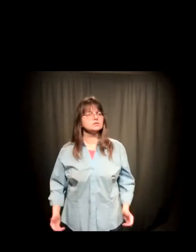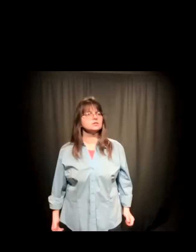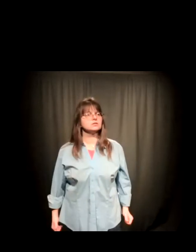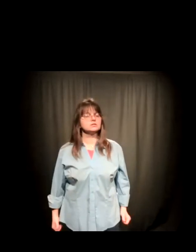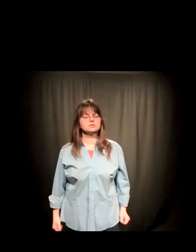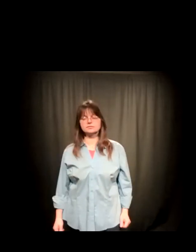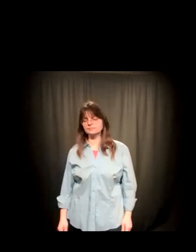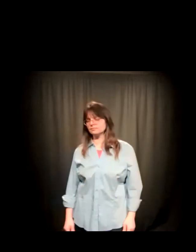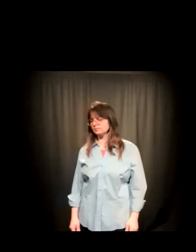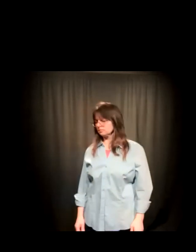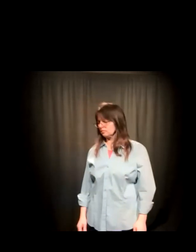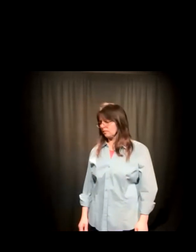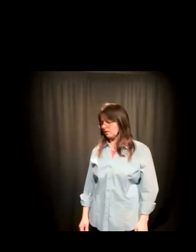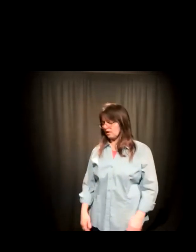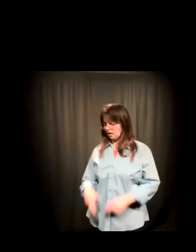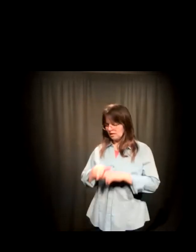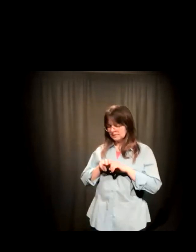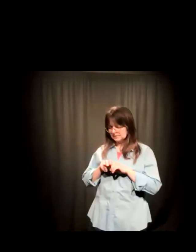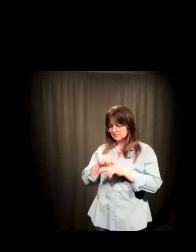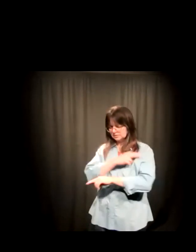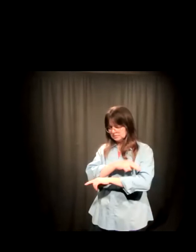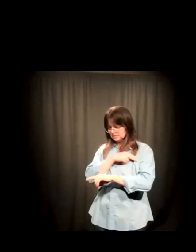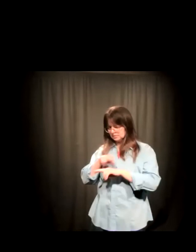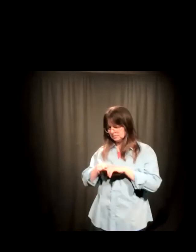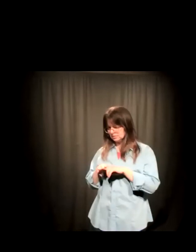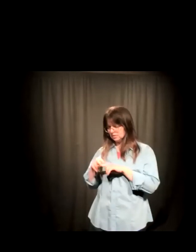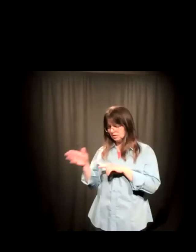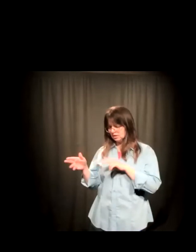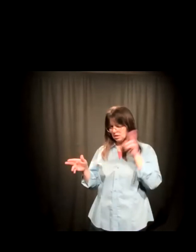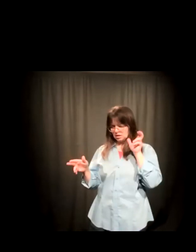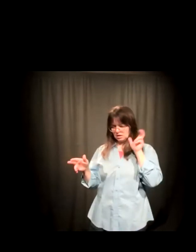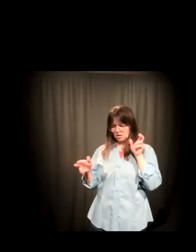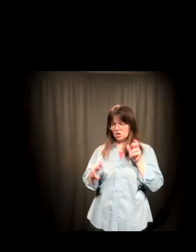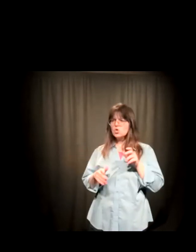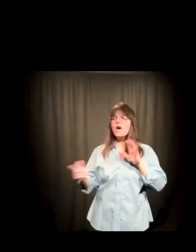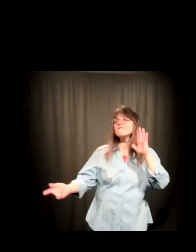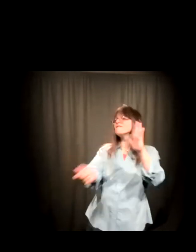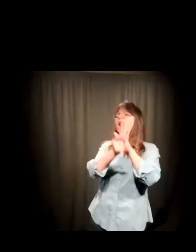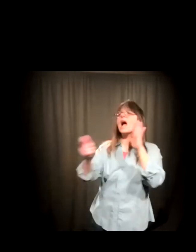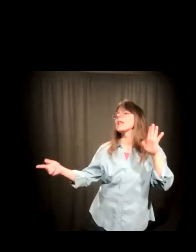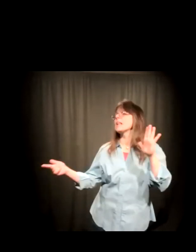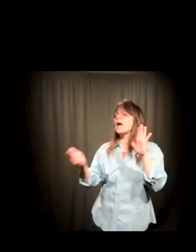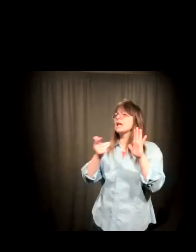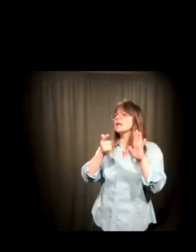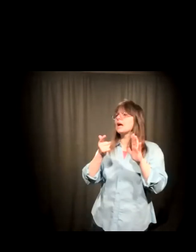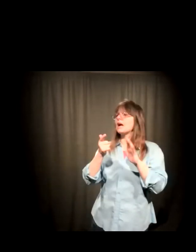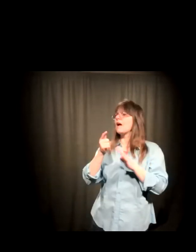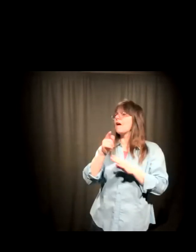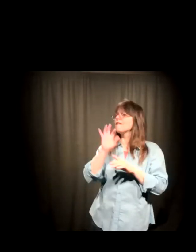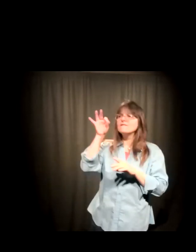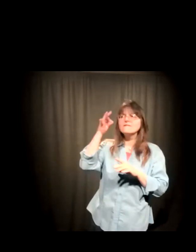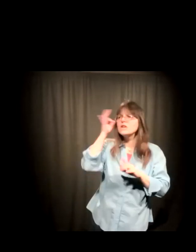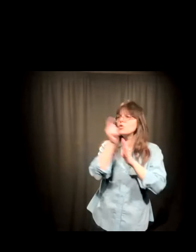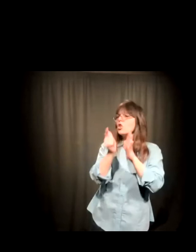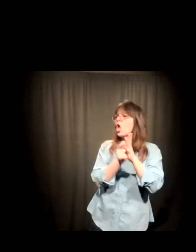My mother's voice, violation of federal law, lingered in the air, but it felt like legal protections mattered